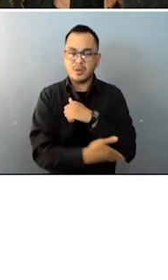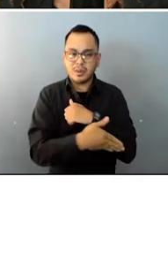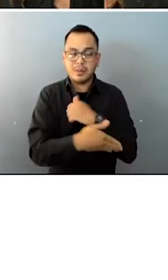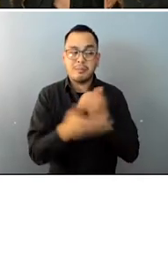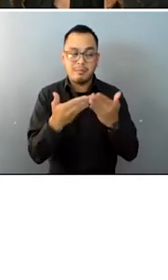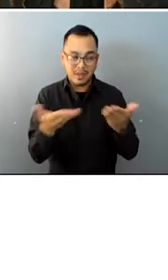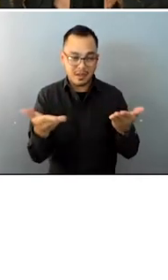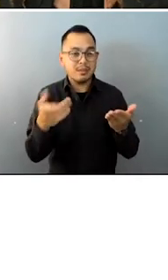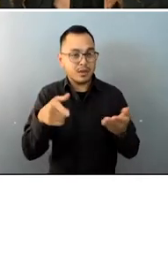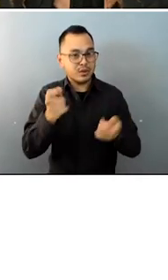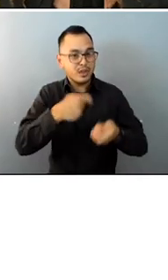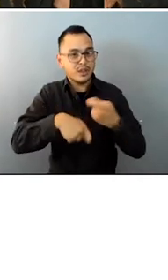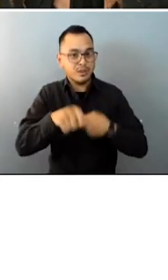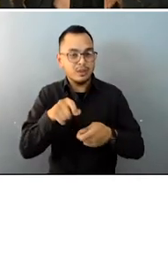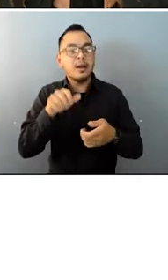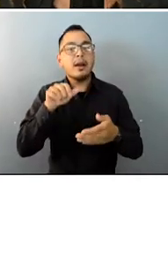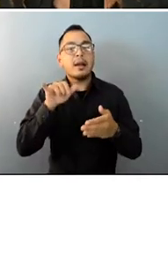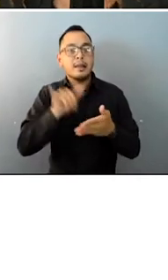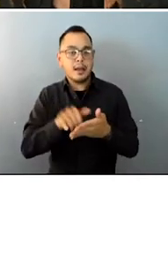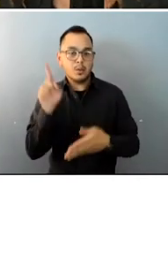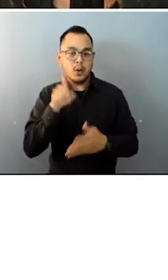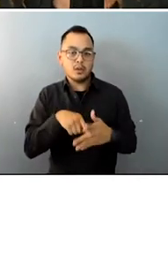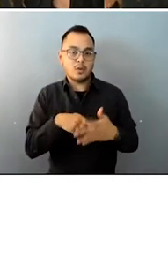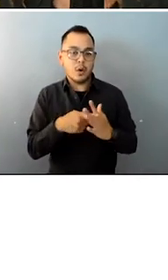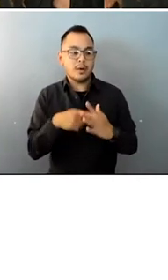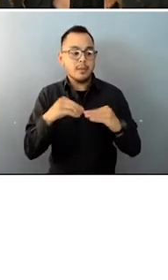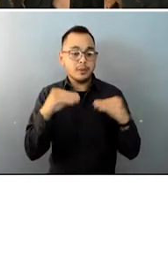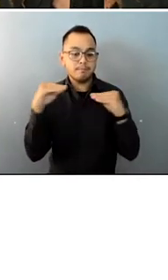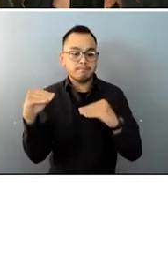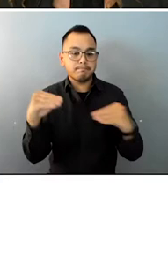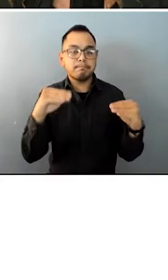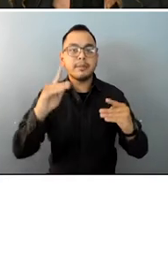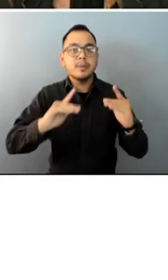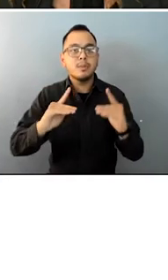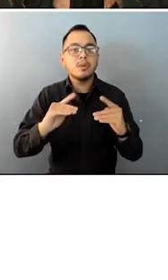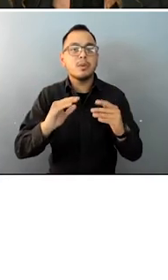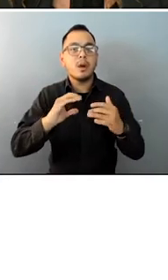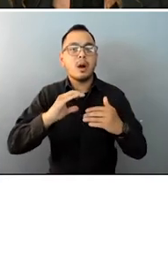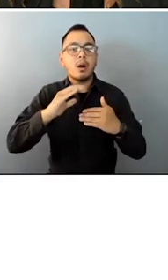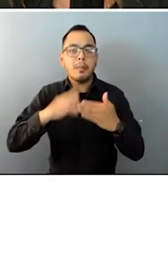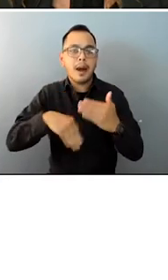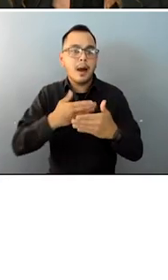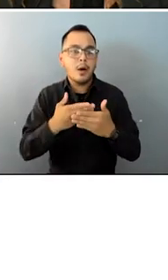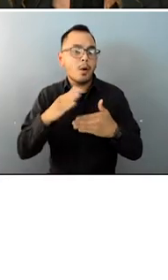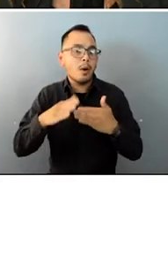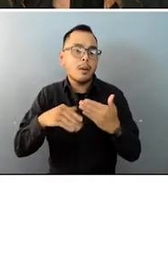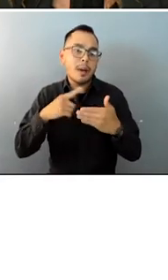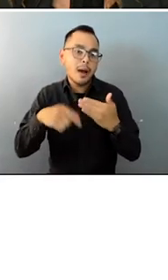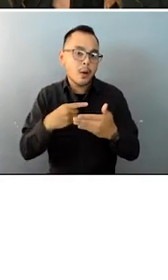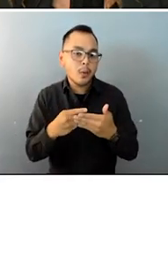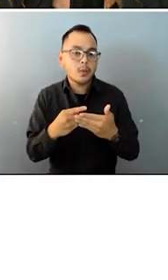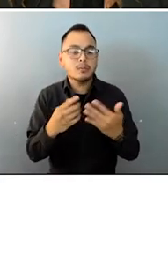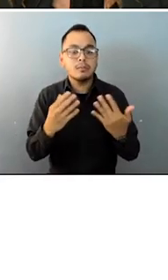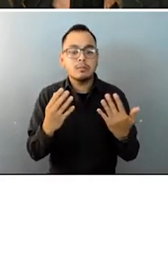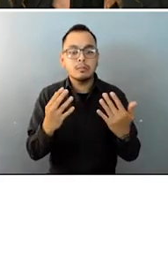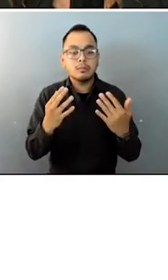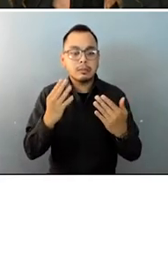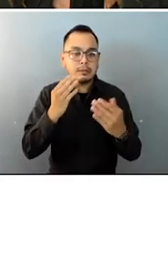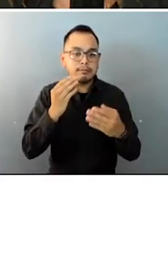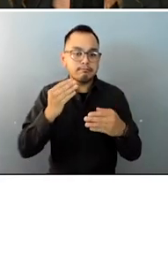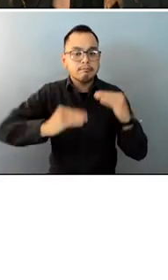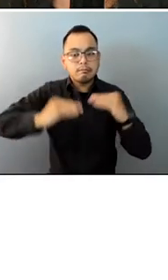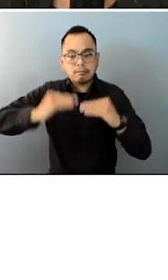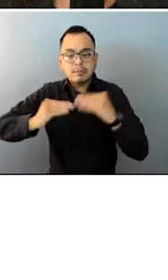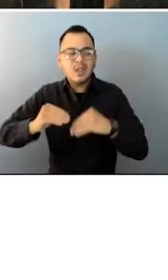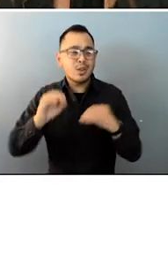to be changed. And that's where I would start, is acknowledging is in educating our folks about the inequalities. There's no one should live in a food